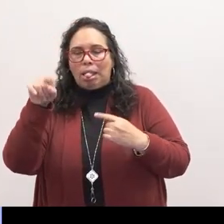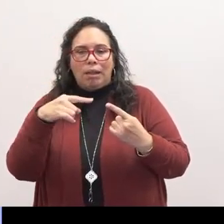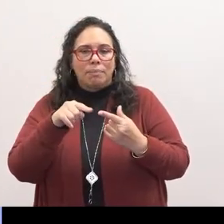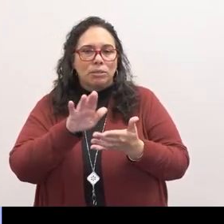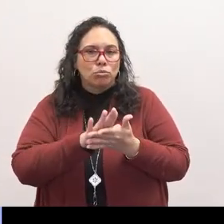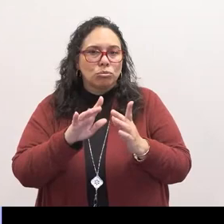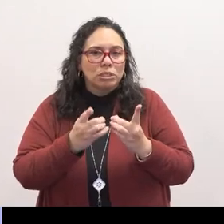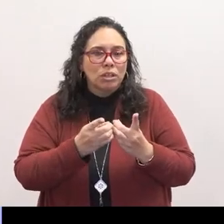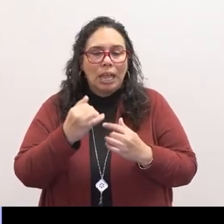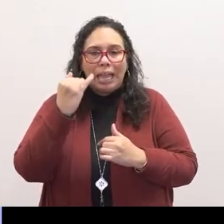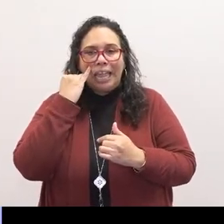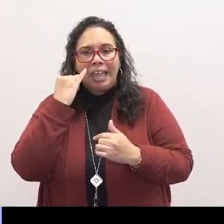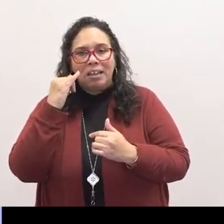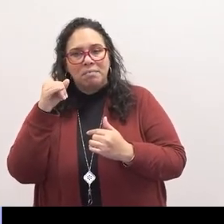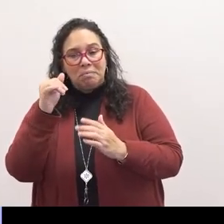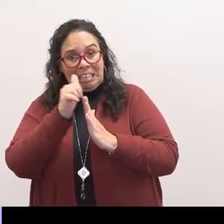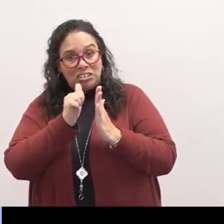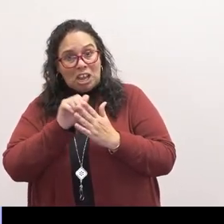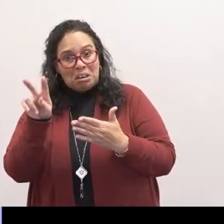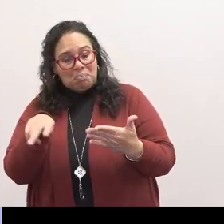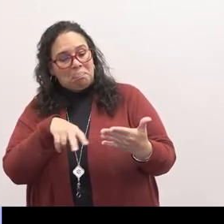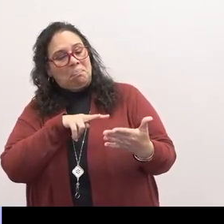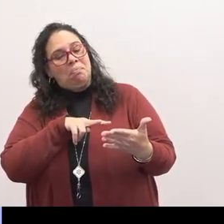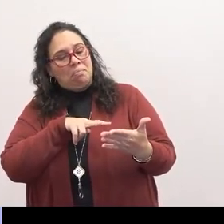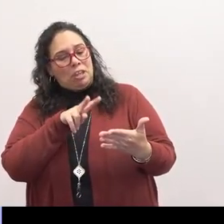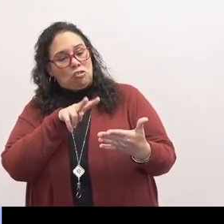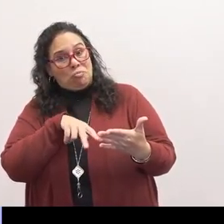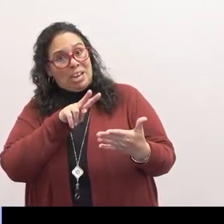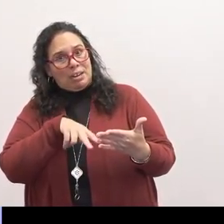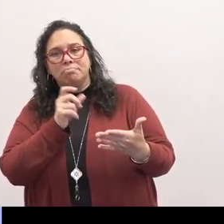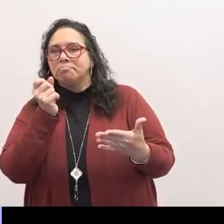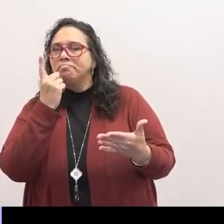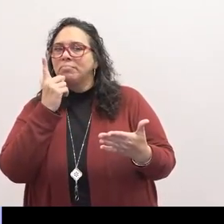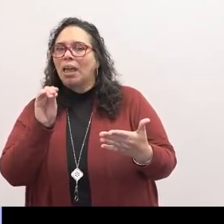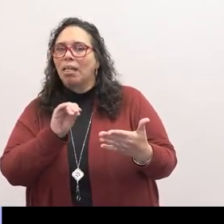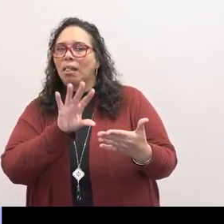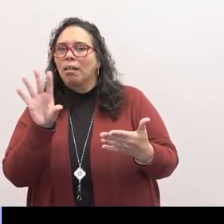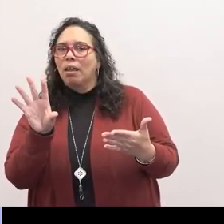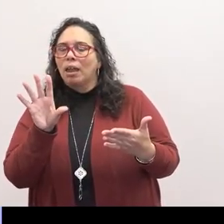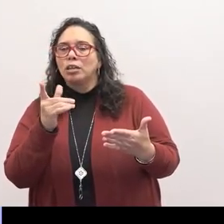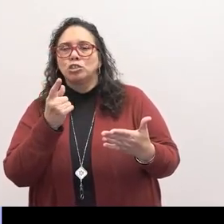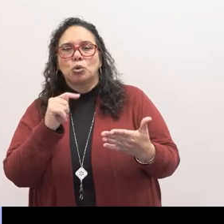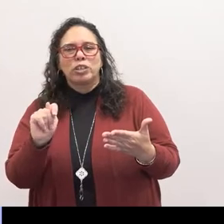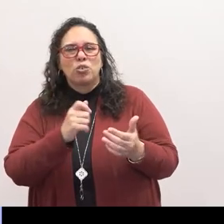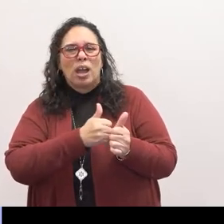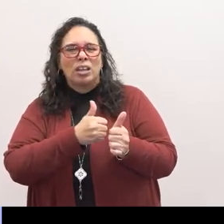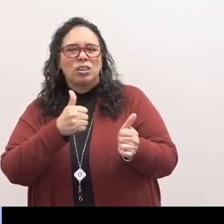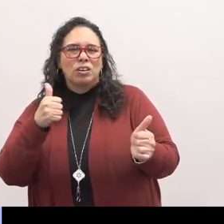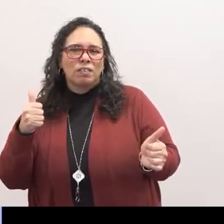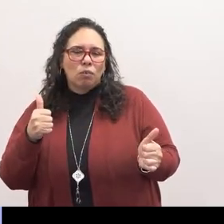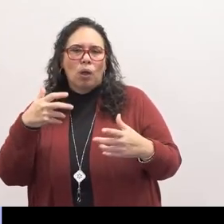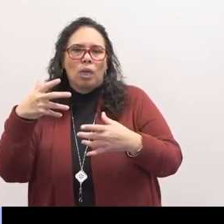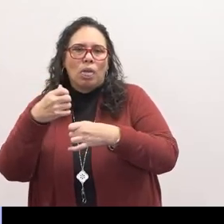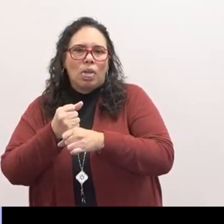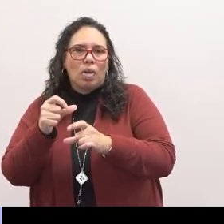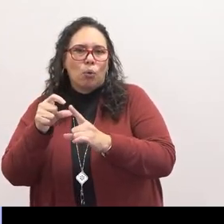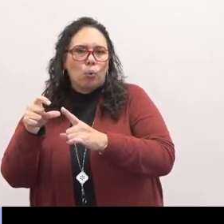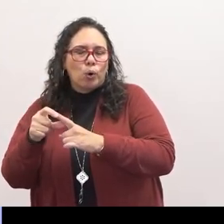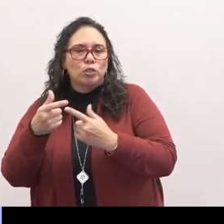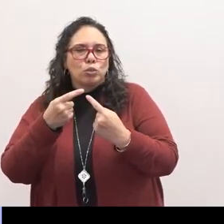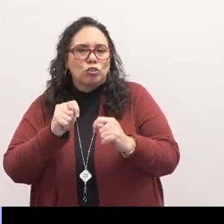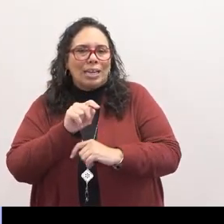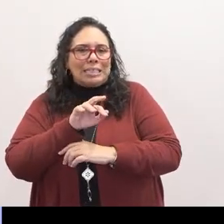district, if they were to read the agenda, they understand what you're doing. Right? So we try to avoid initials, we try to spell things out, and we give